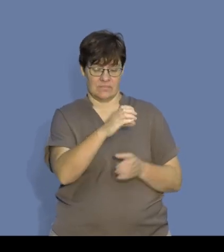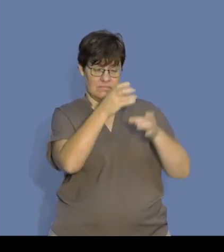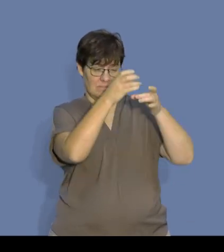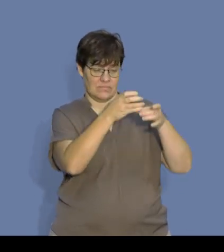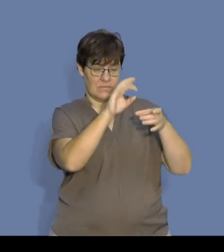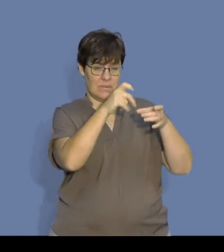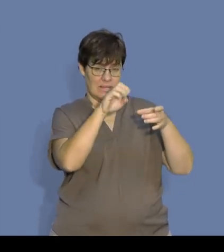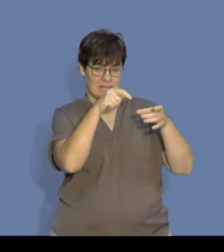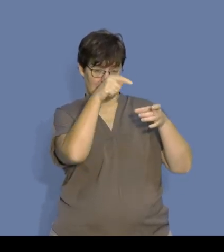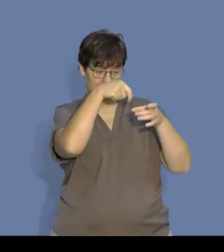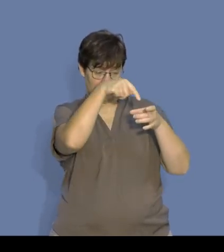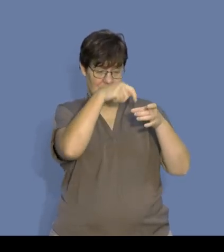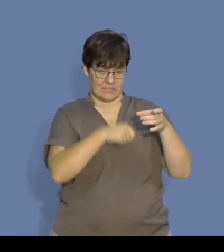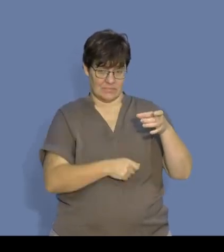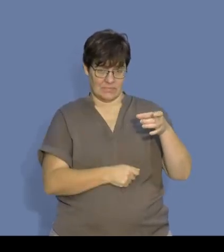plate.